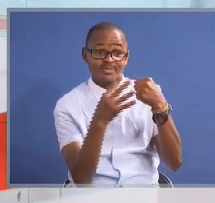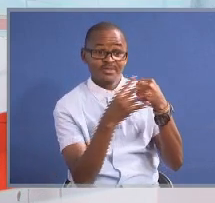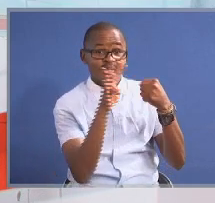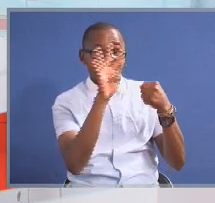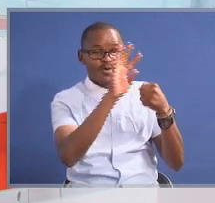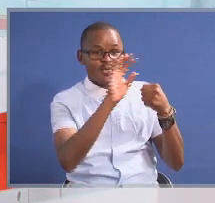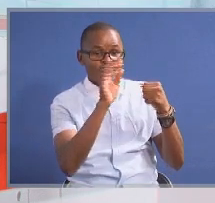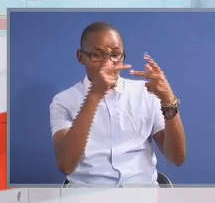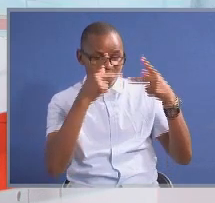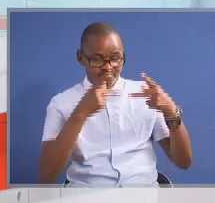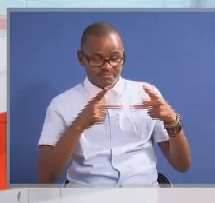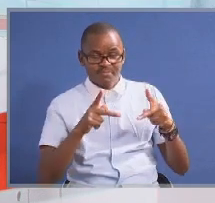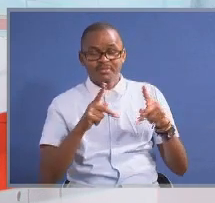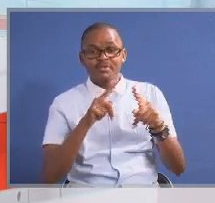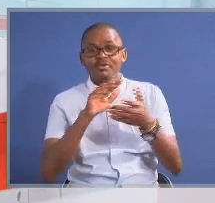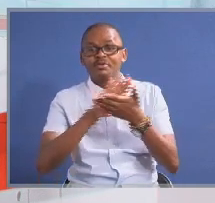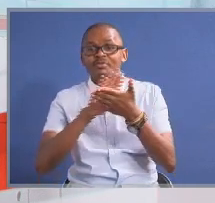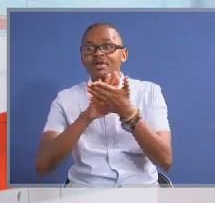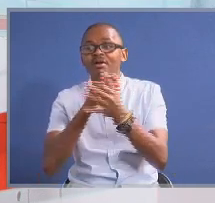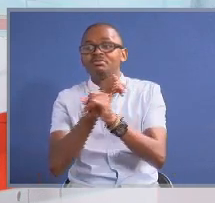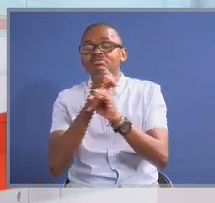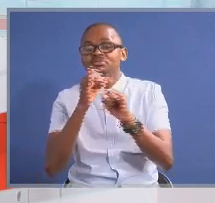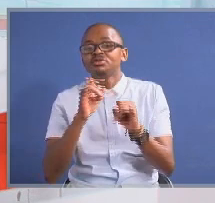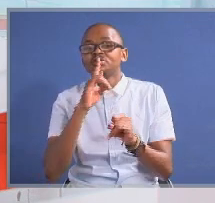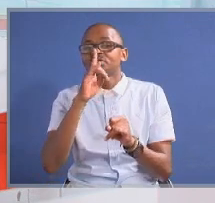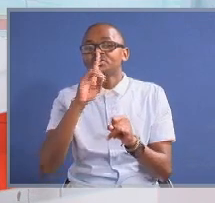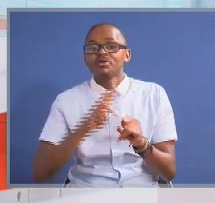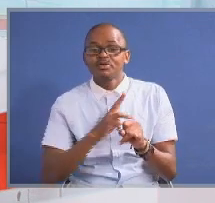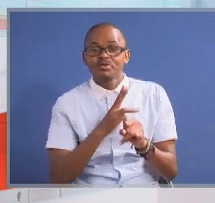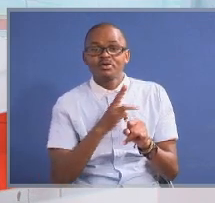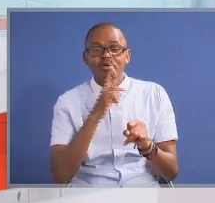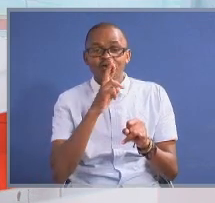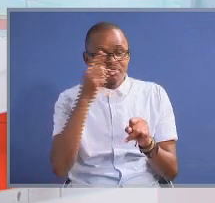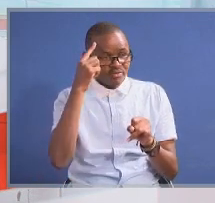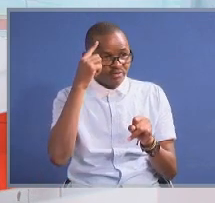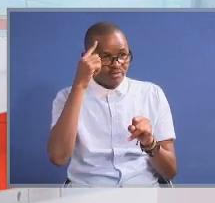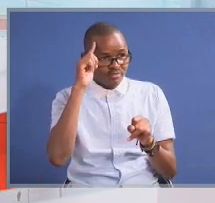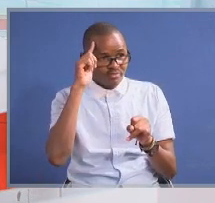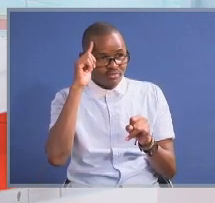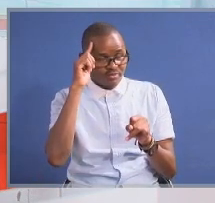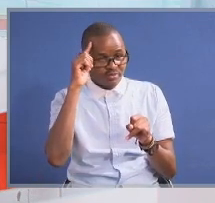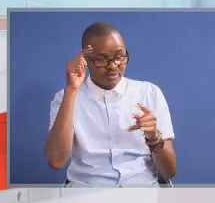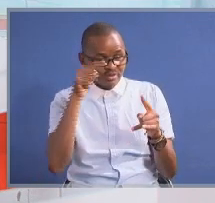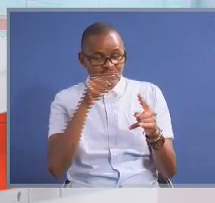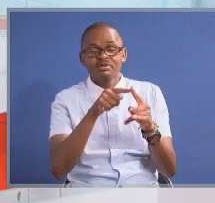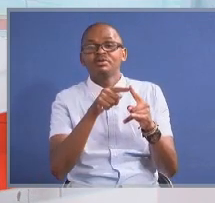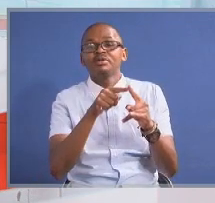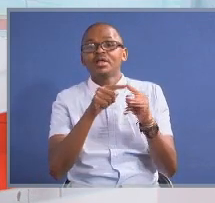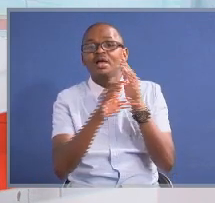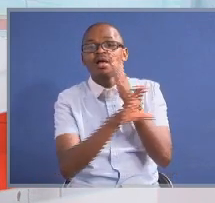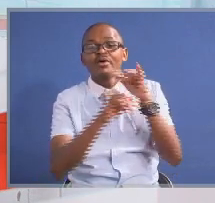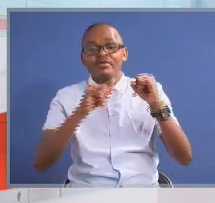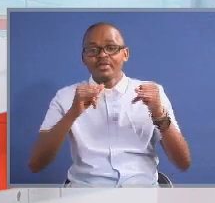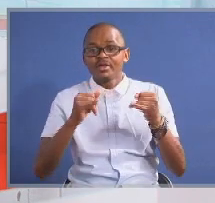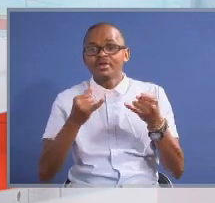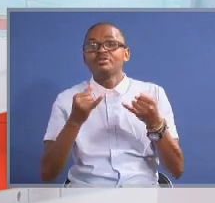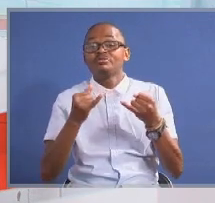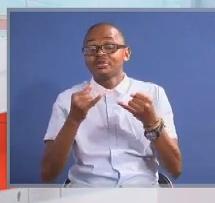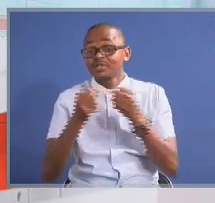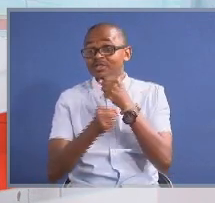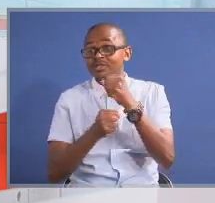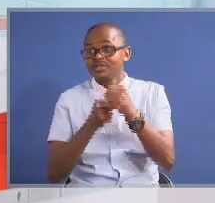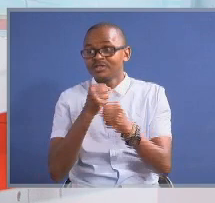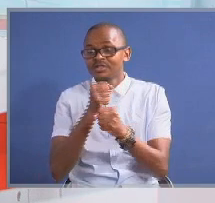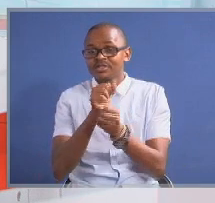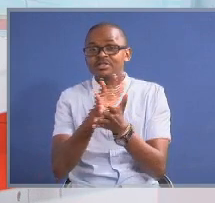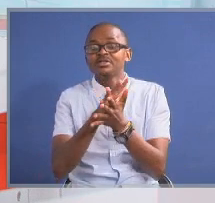79% of the population voted to become independent. So we are often referred to as the country of the new millennium. All right. So